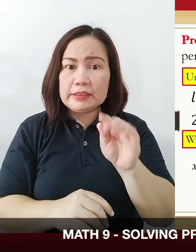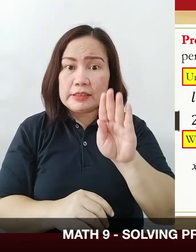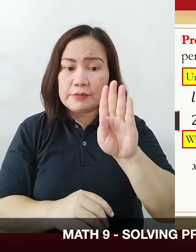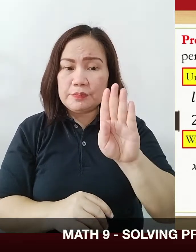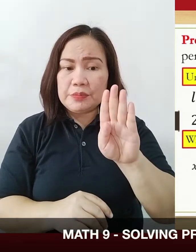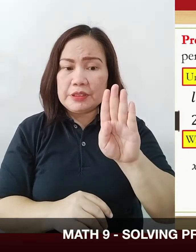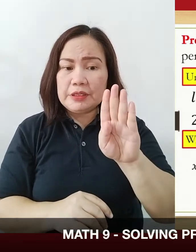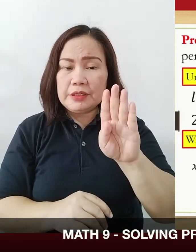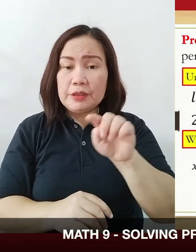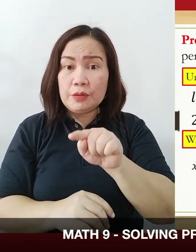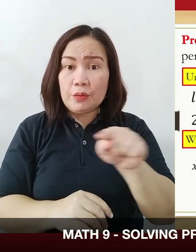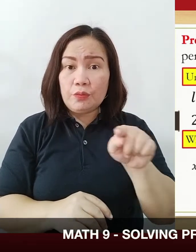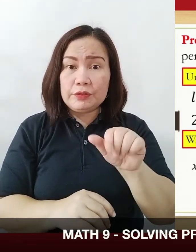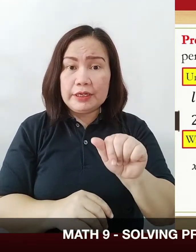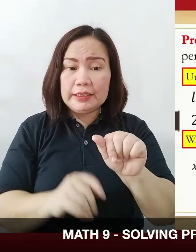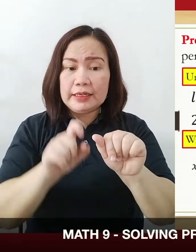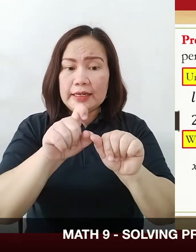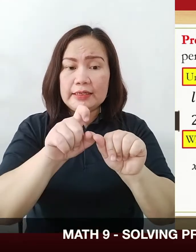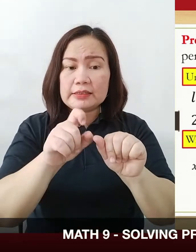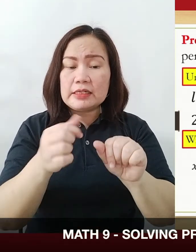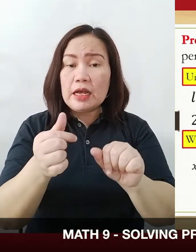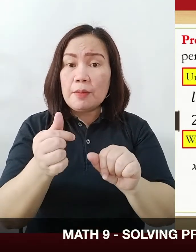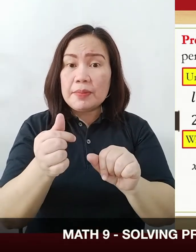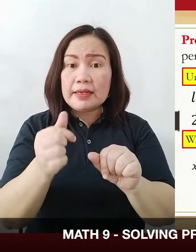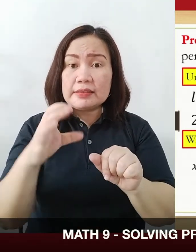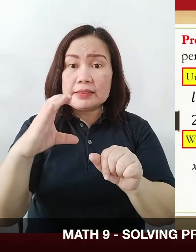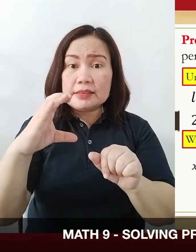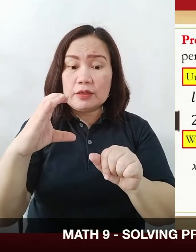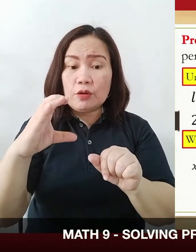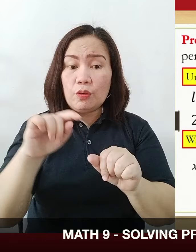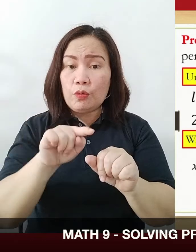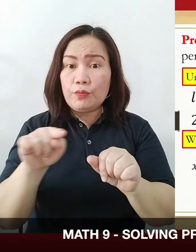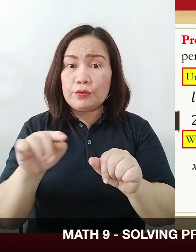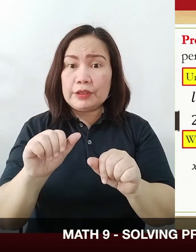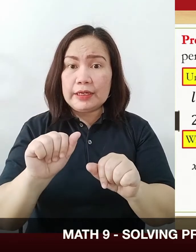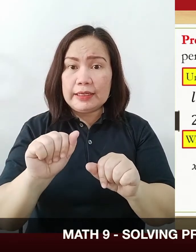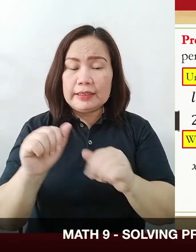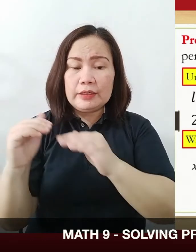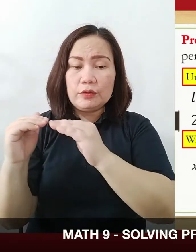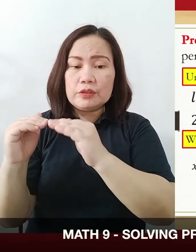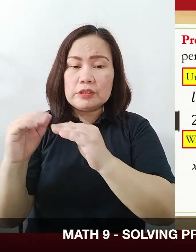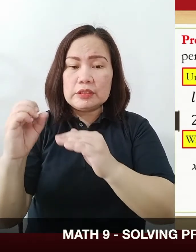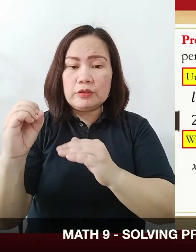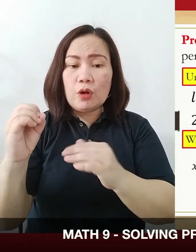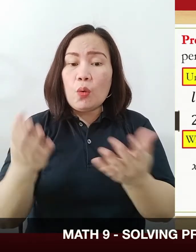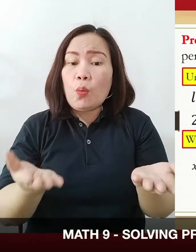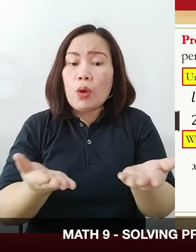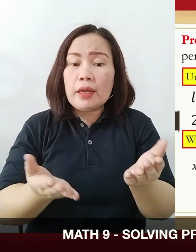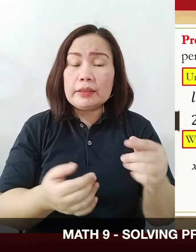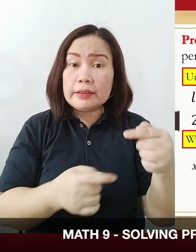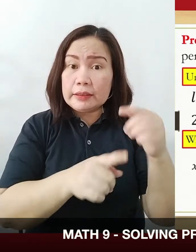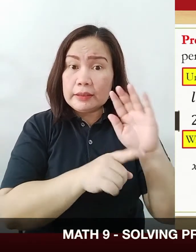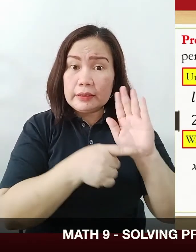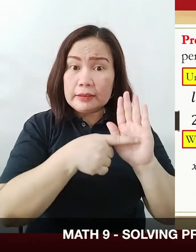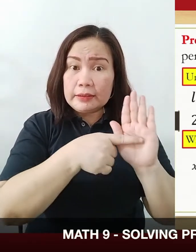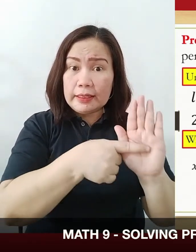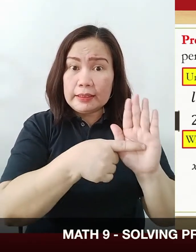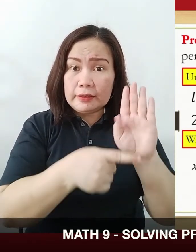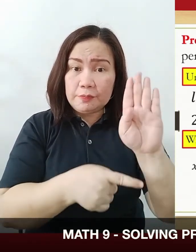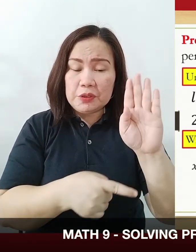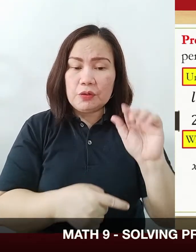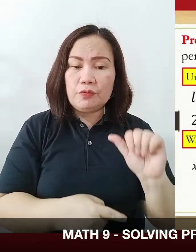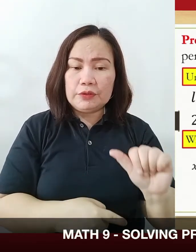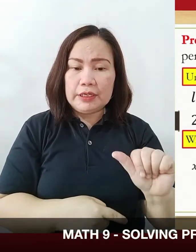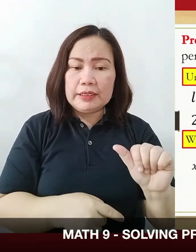over ax plus c over a is equal to 0, where negative b over a is the sum of